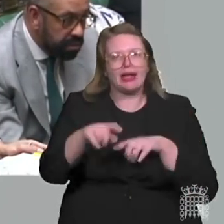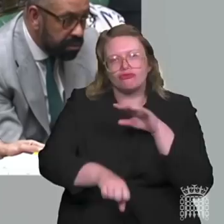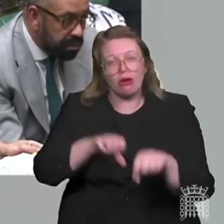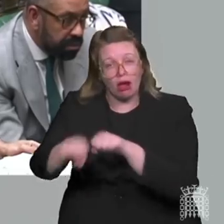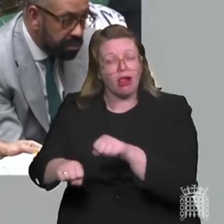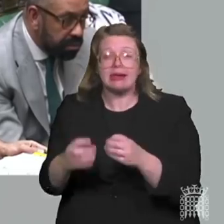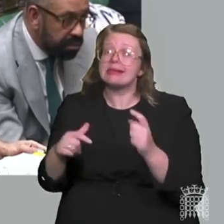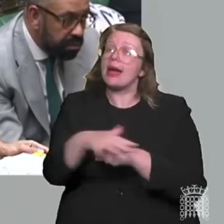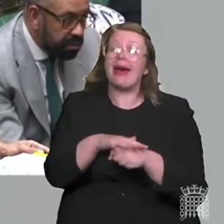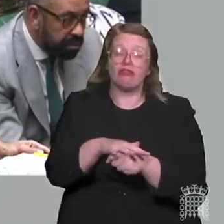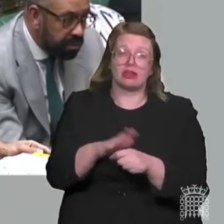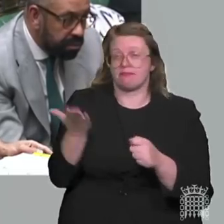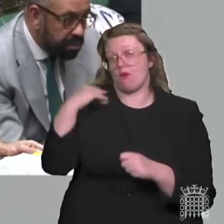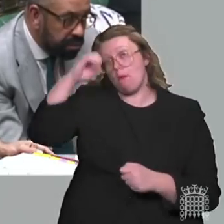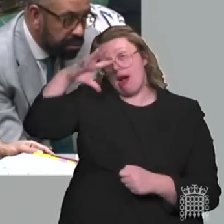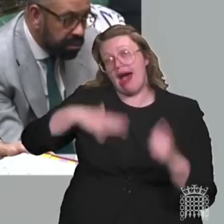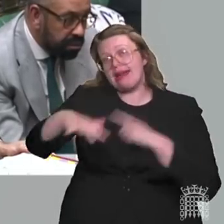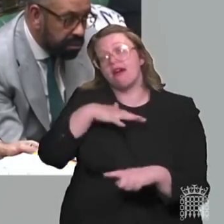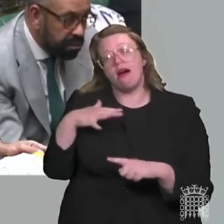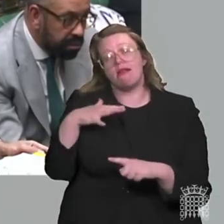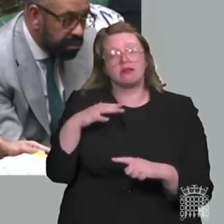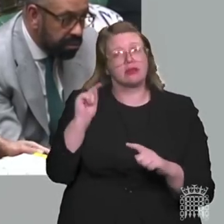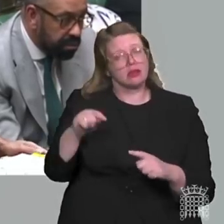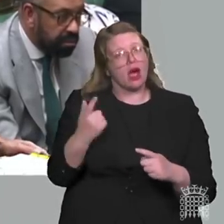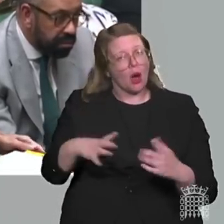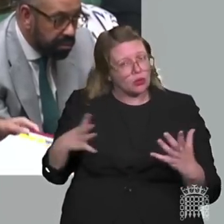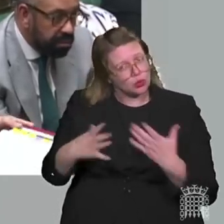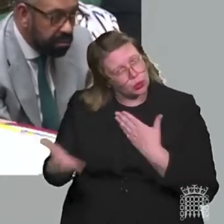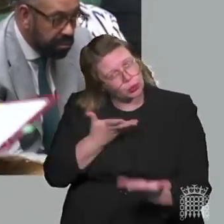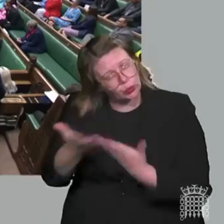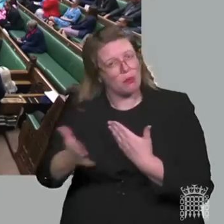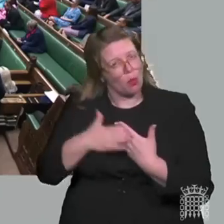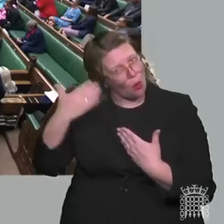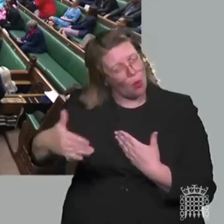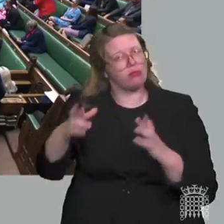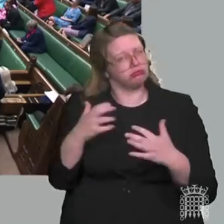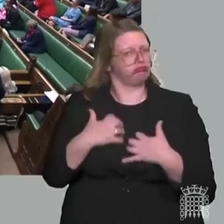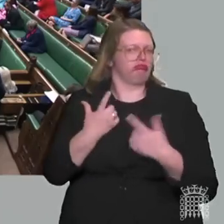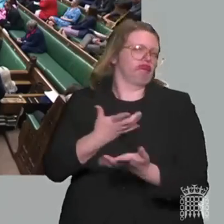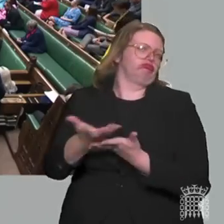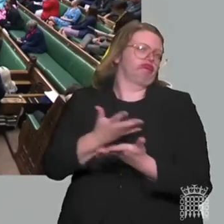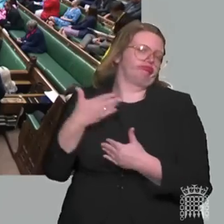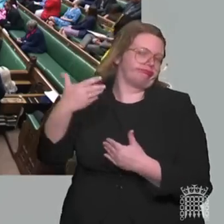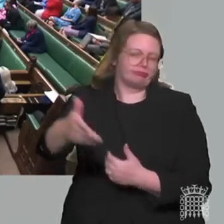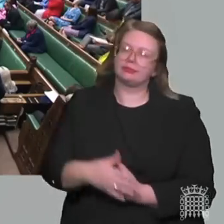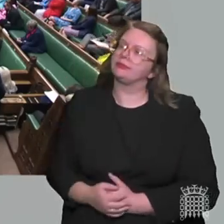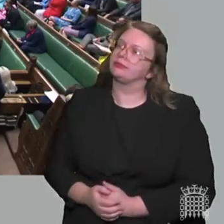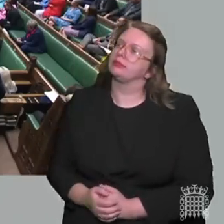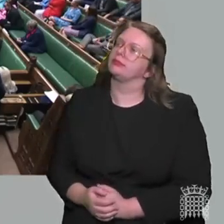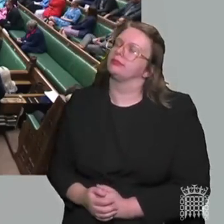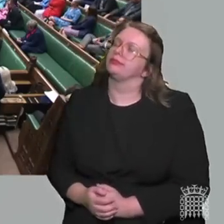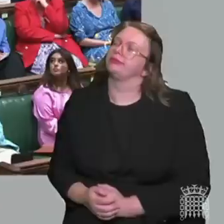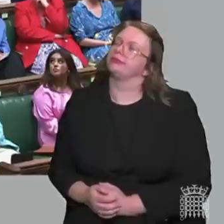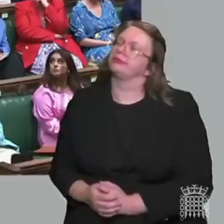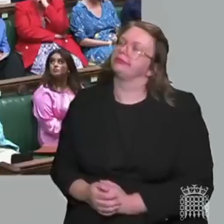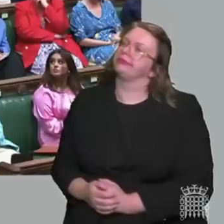including coalfield communities. And I look forward to discussing and hearing from the honourable gentleman further. Wendy Chamberlain. Mr. Speaker, my vulnerable